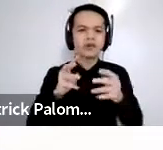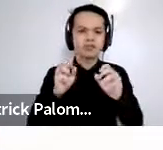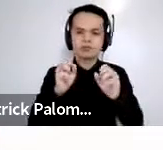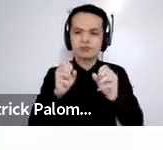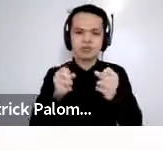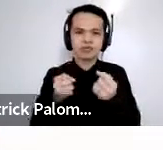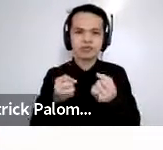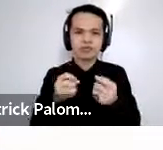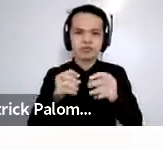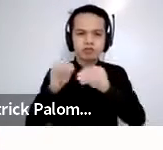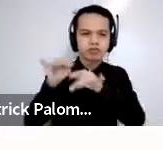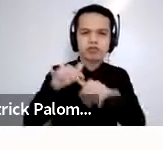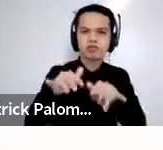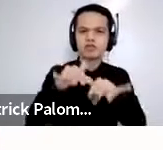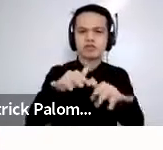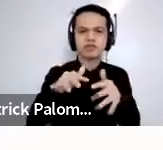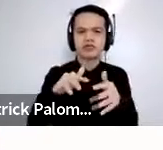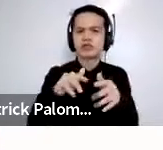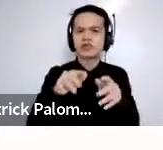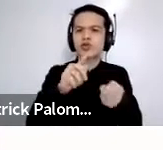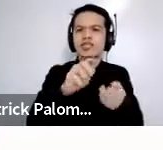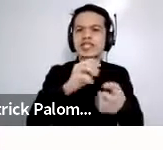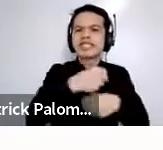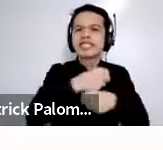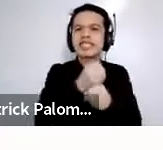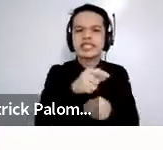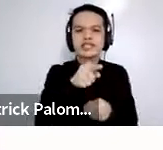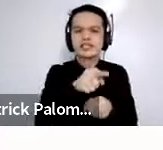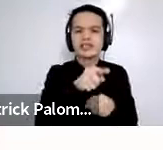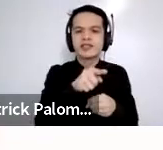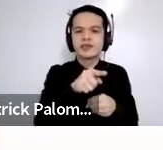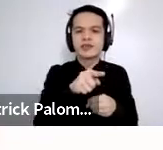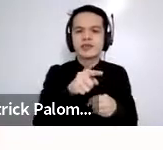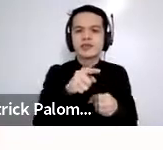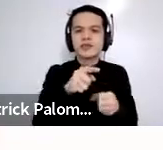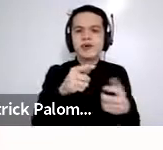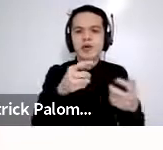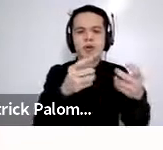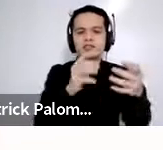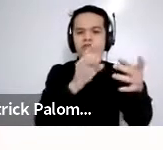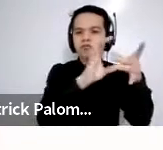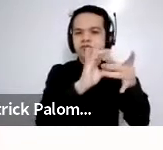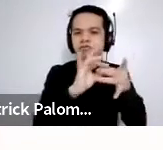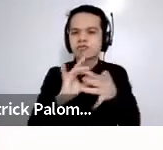create this easement, connect them all together, and have bike lanes.